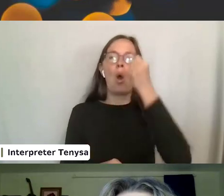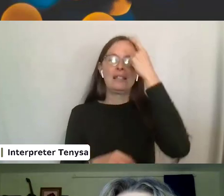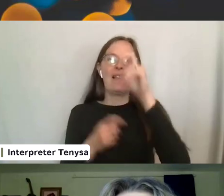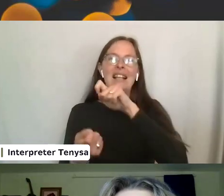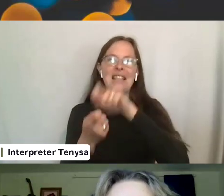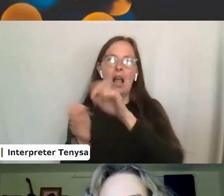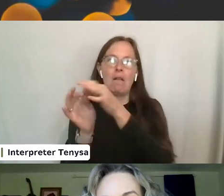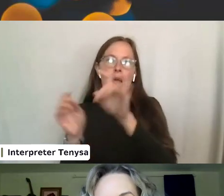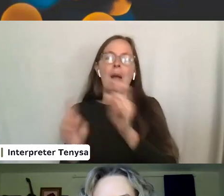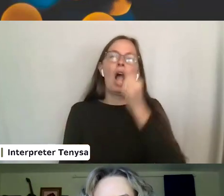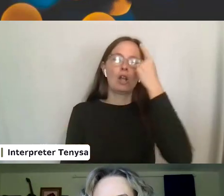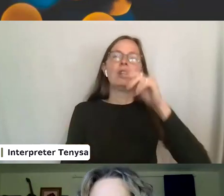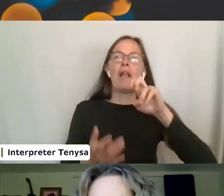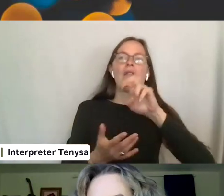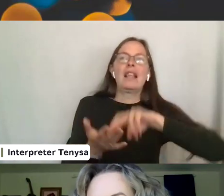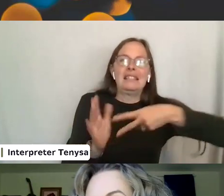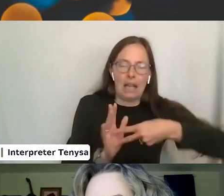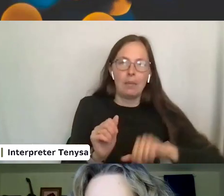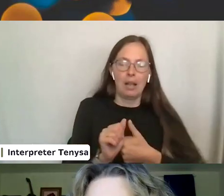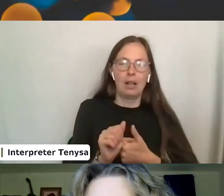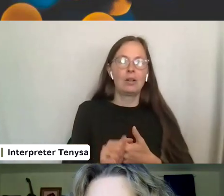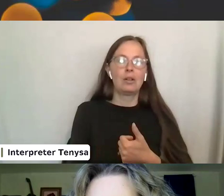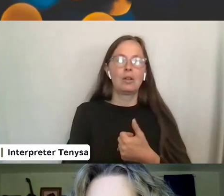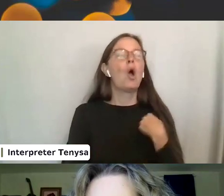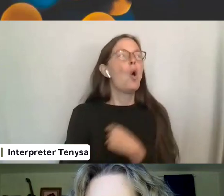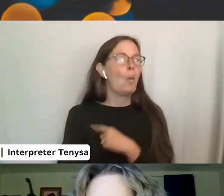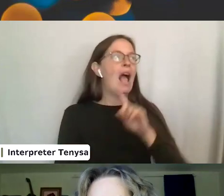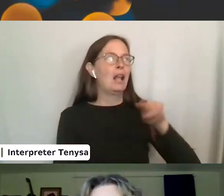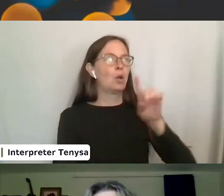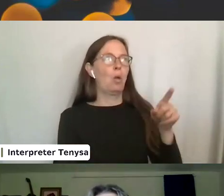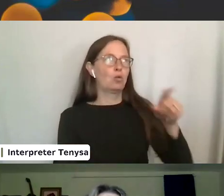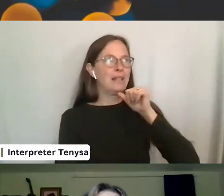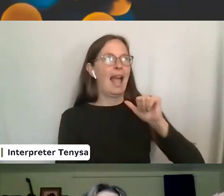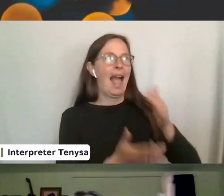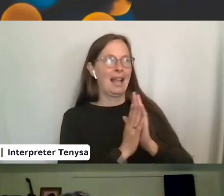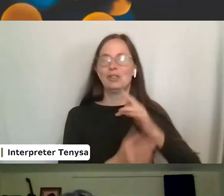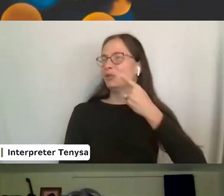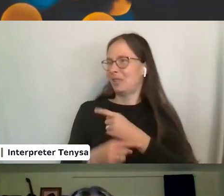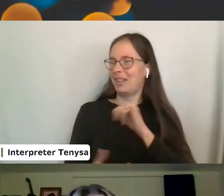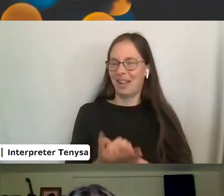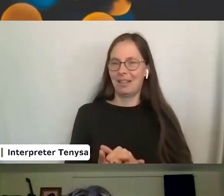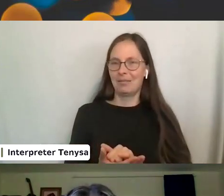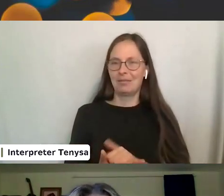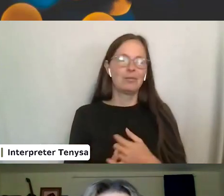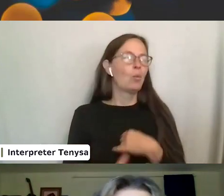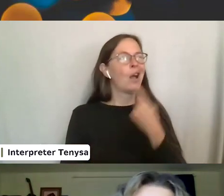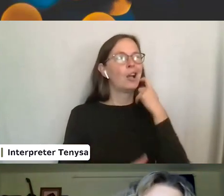the question. Yeah, so we answered the question that you did not ask. Yes. I just high-fived